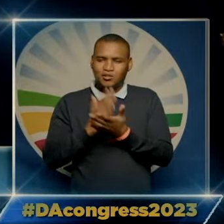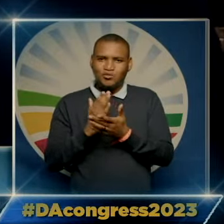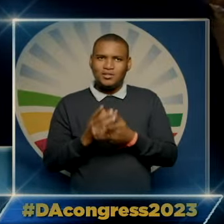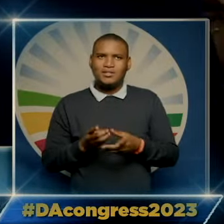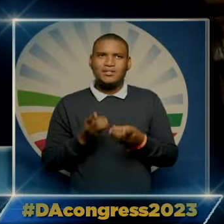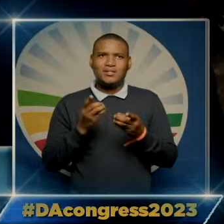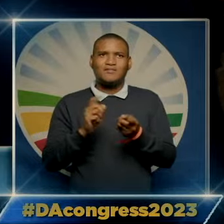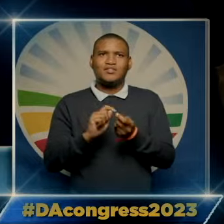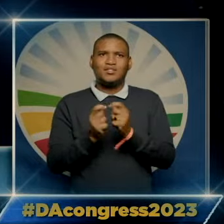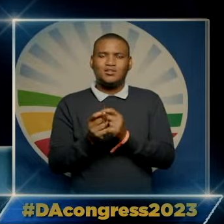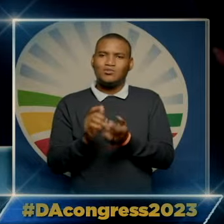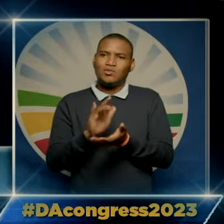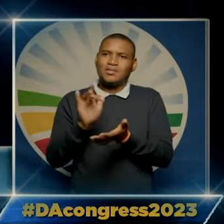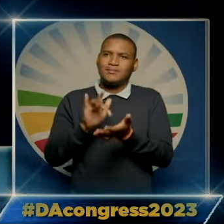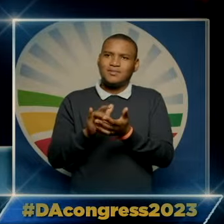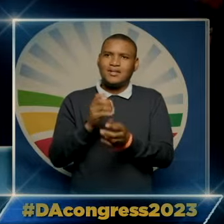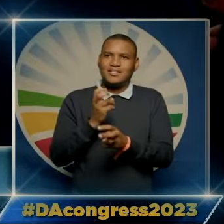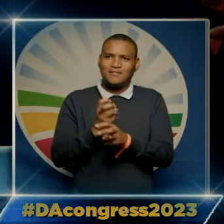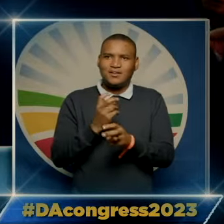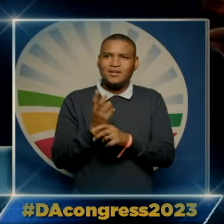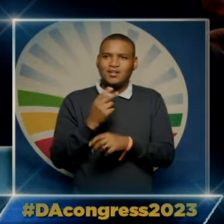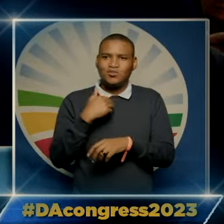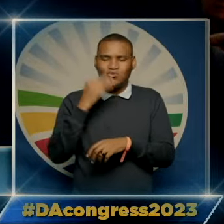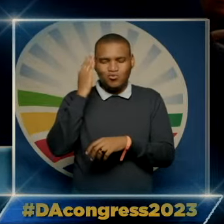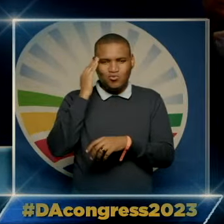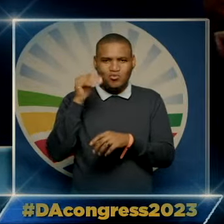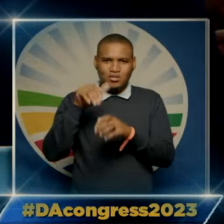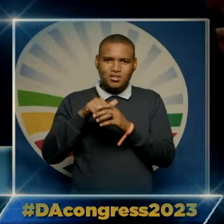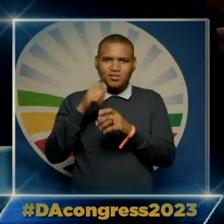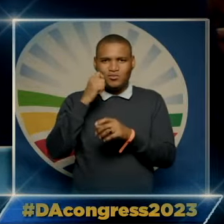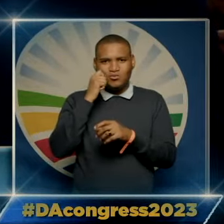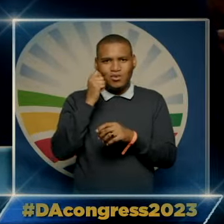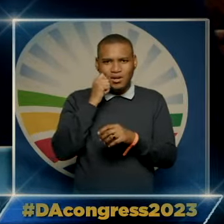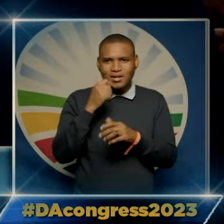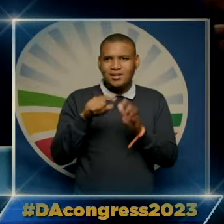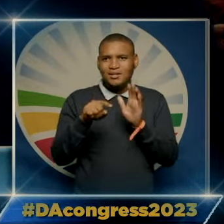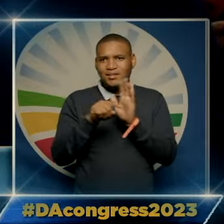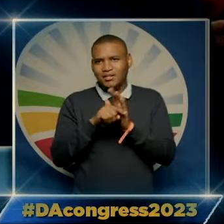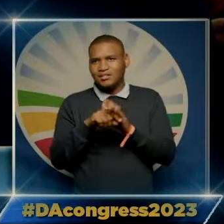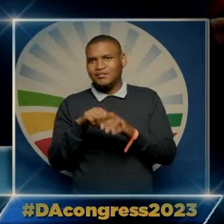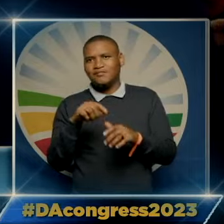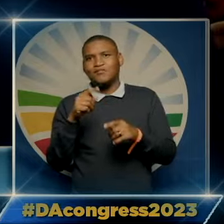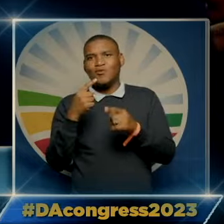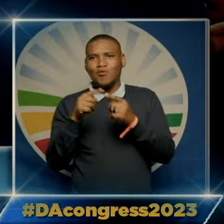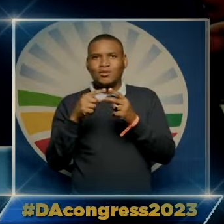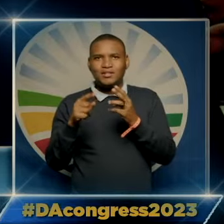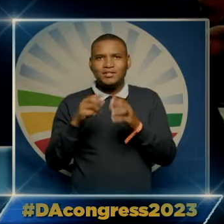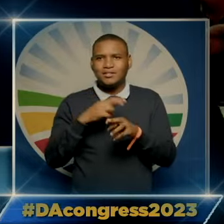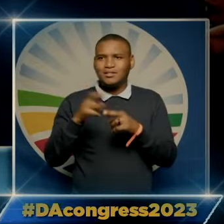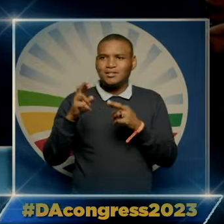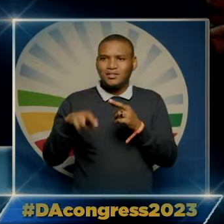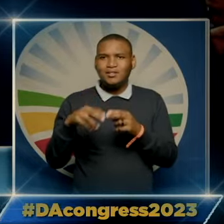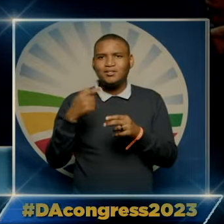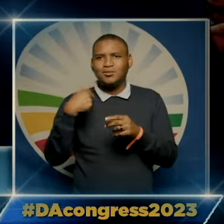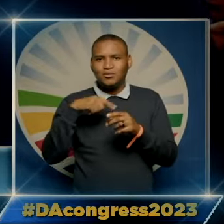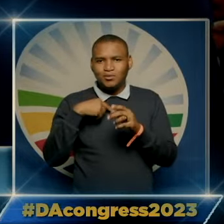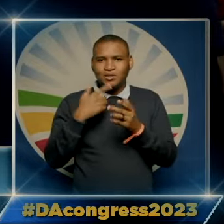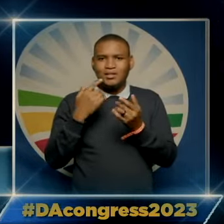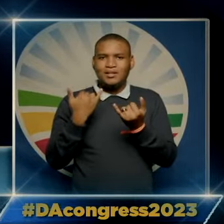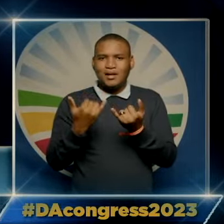So the circumstances are difficult, as you know, Kwena, in Tshwane. We've had a negative audit outcome. We're still dealing with a legacy of